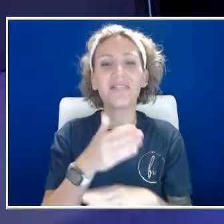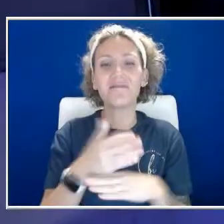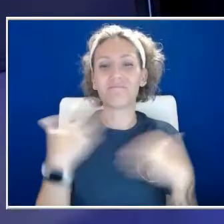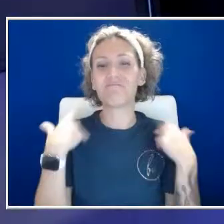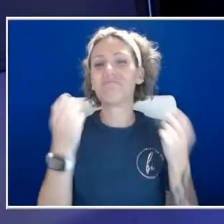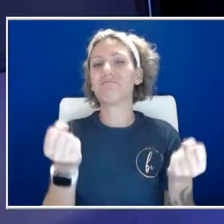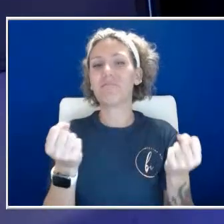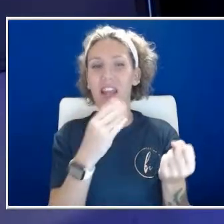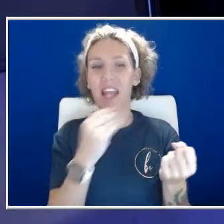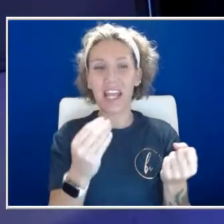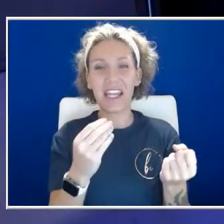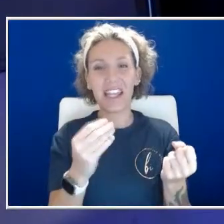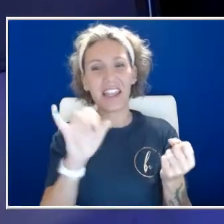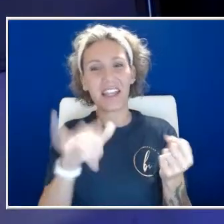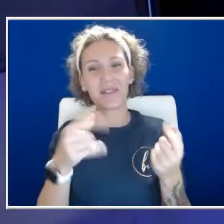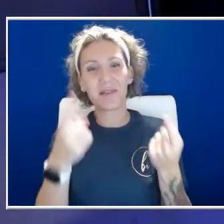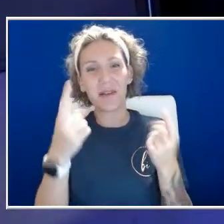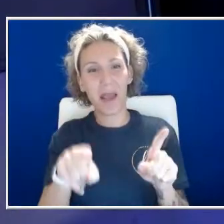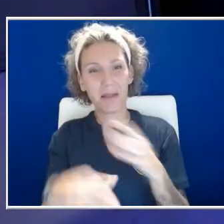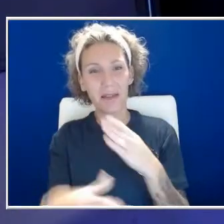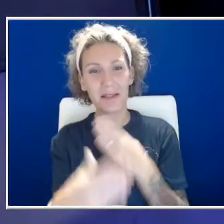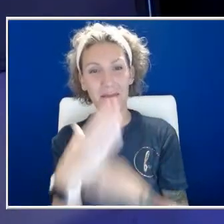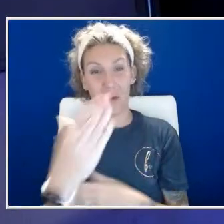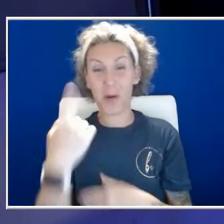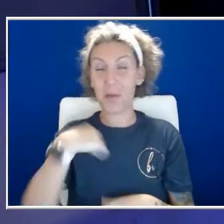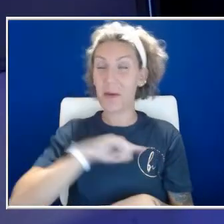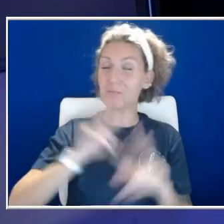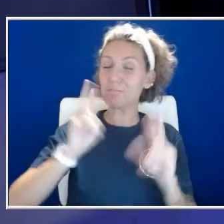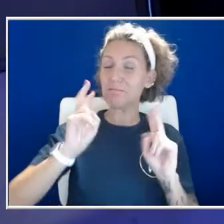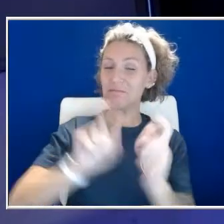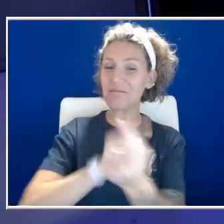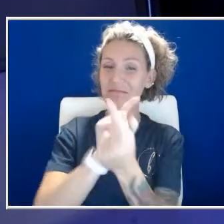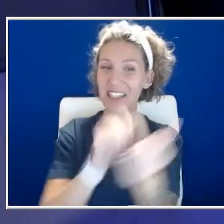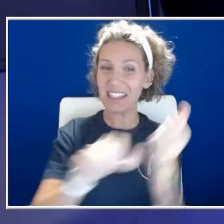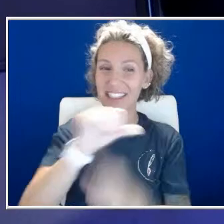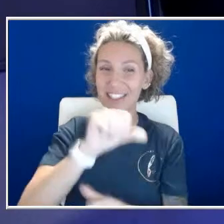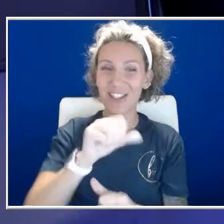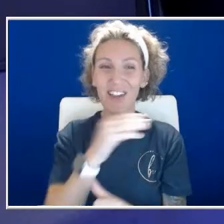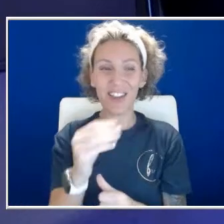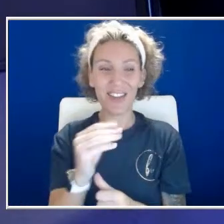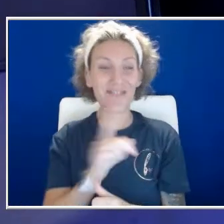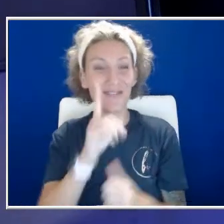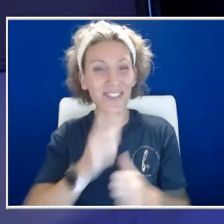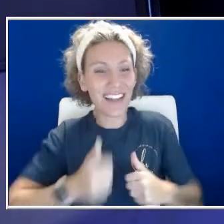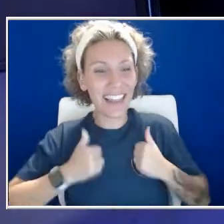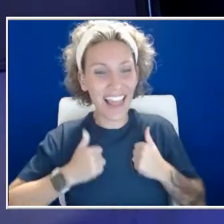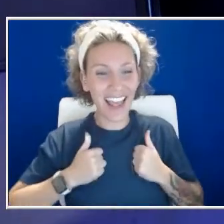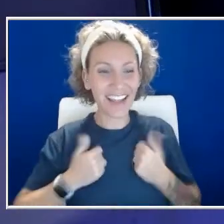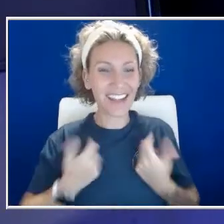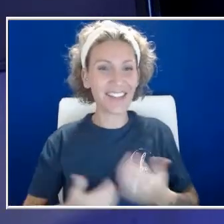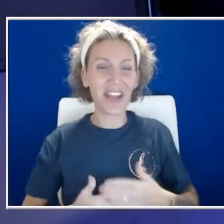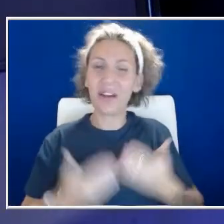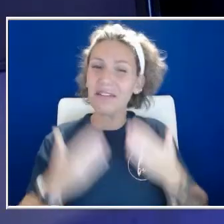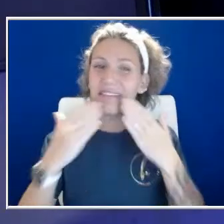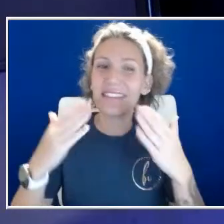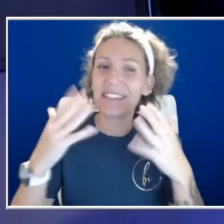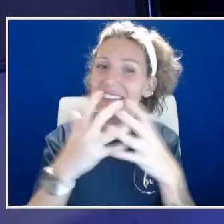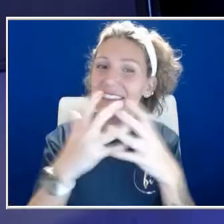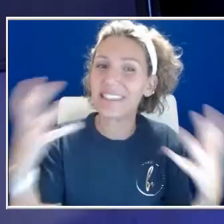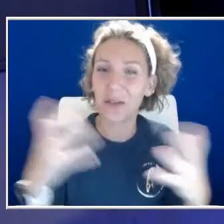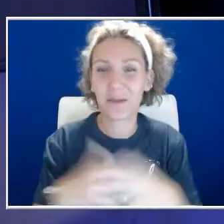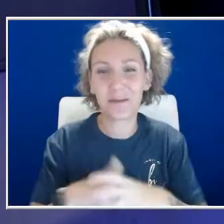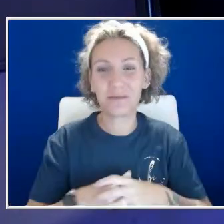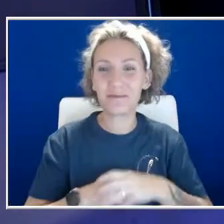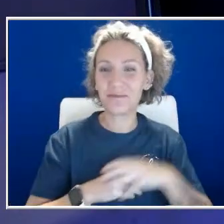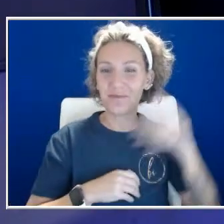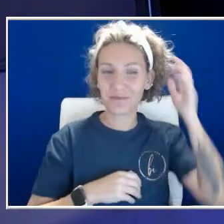that's what happened this morning. We essentially met each other. And met each other in real time, in real life. What was it like? I'm so grateful. Thank you so much. Okay, I want to talk,